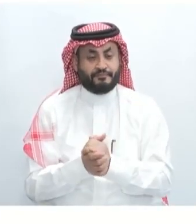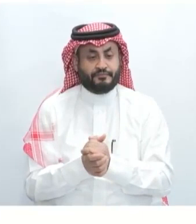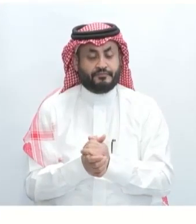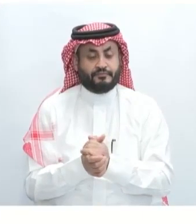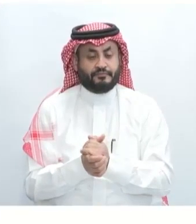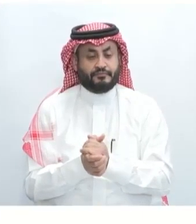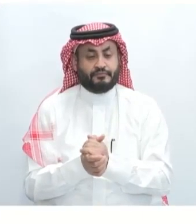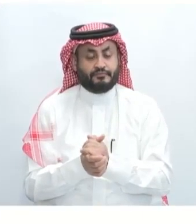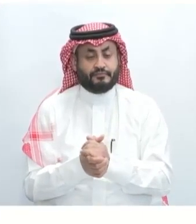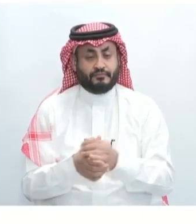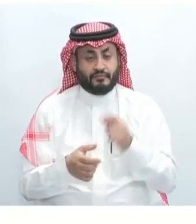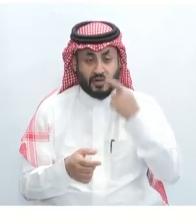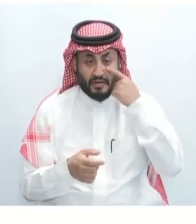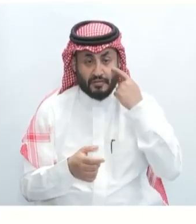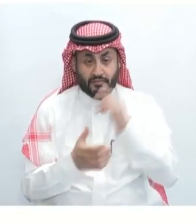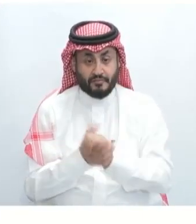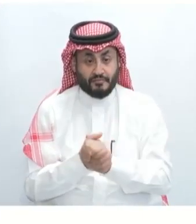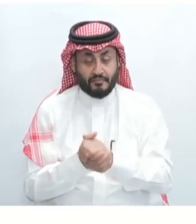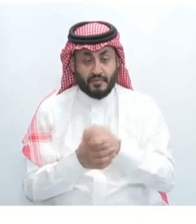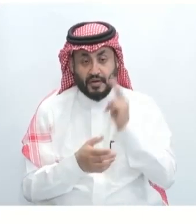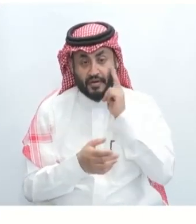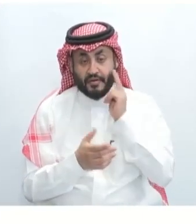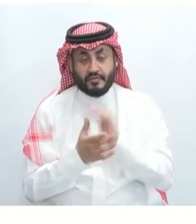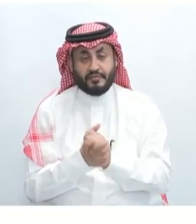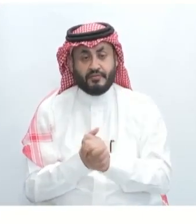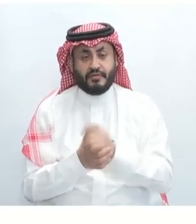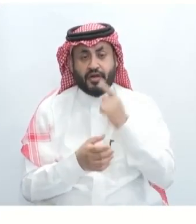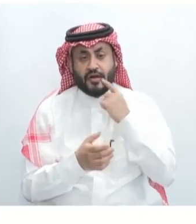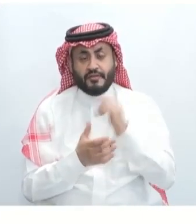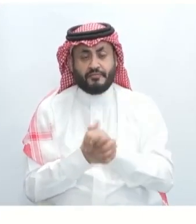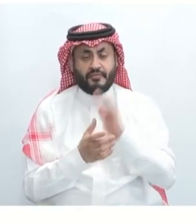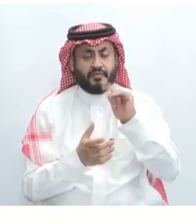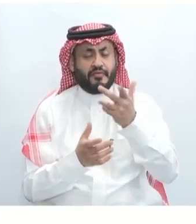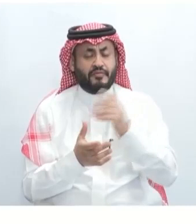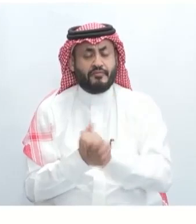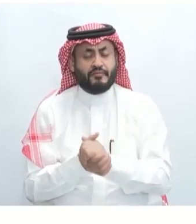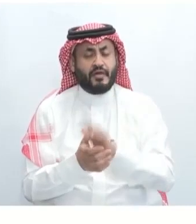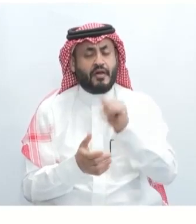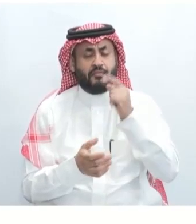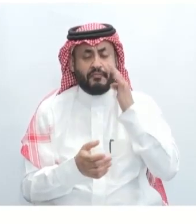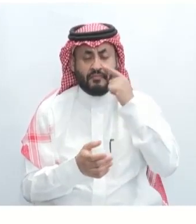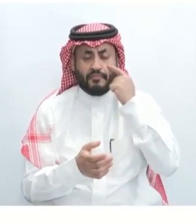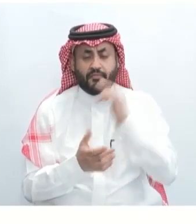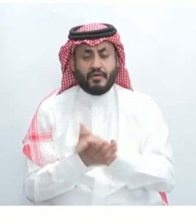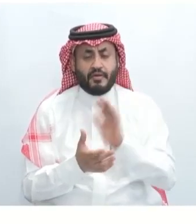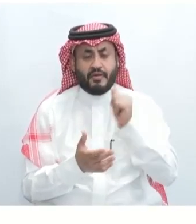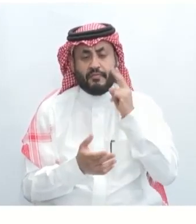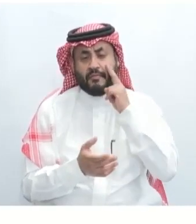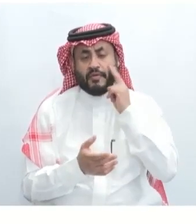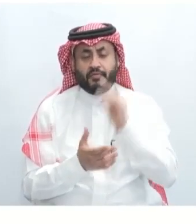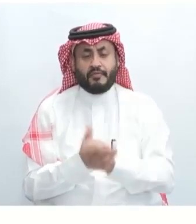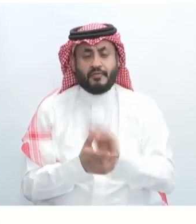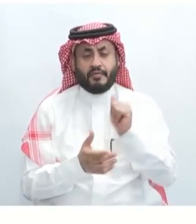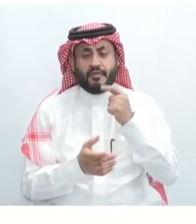let's start. Is it purple? Is it pink? Is it red? Is it green? It's not purple. It's not pink. It's